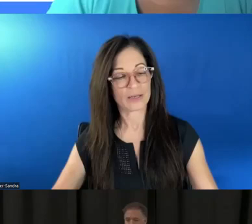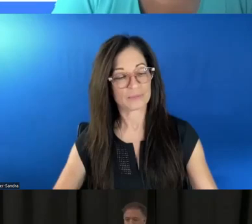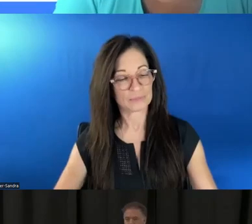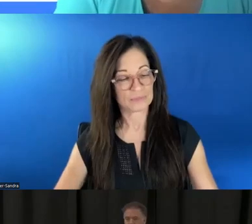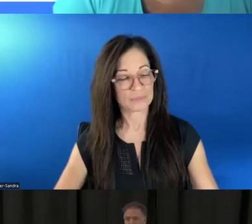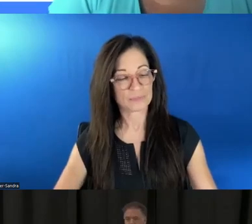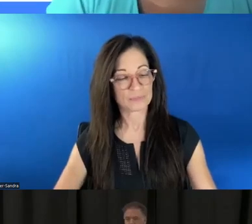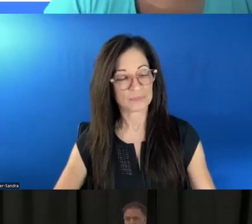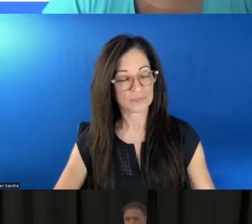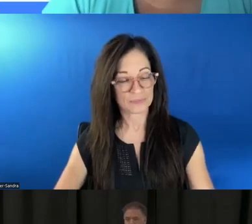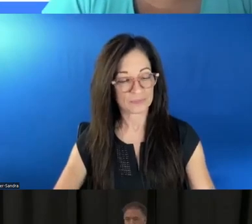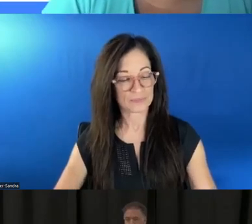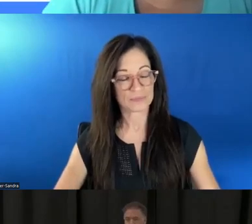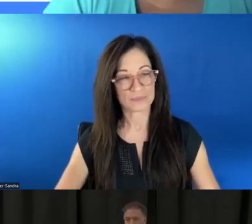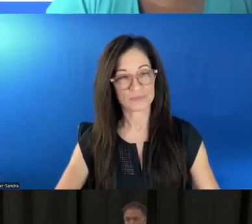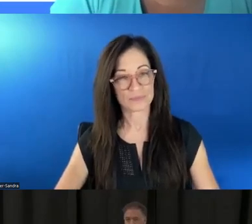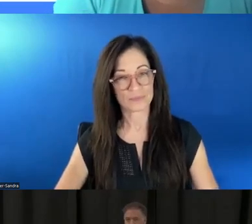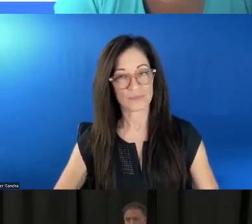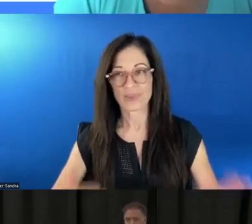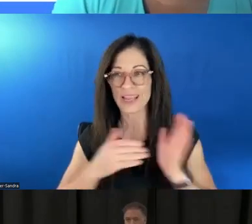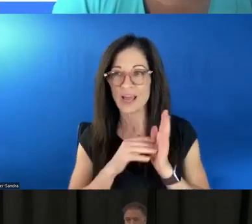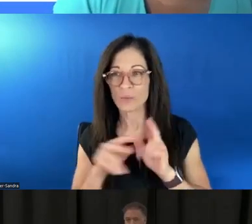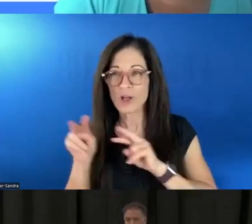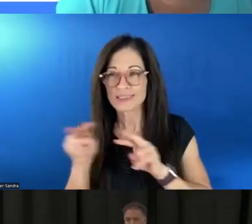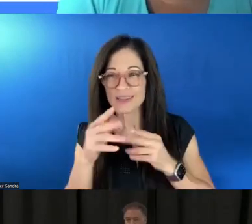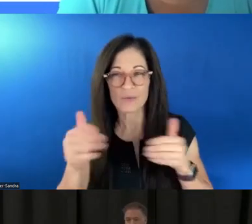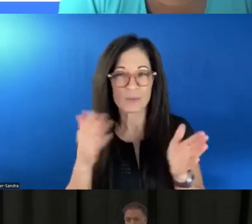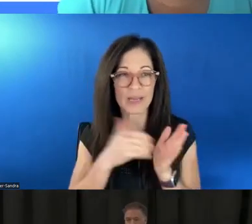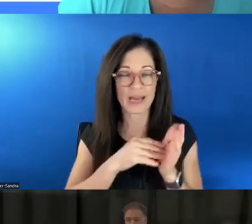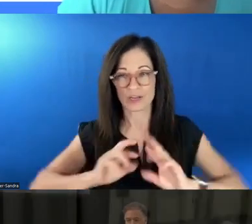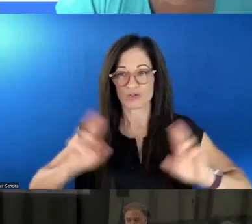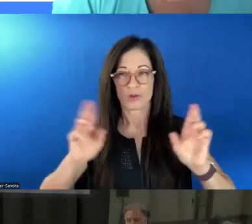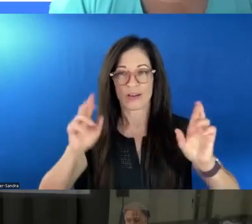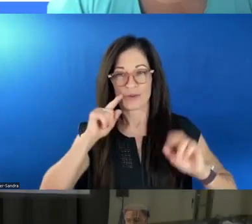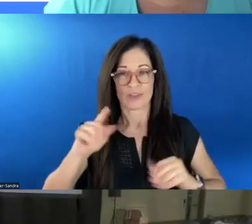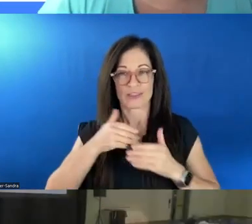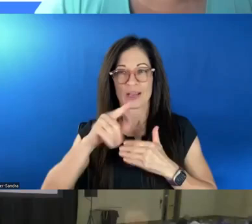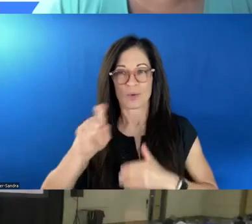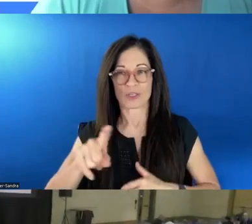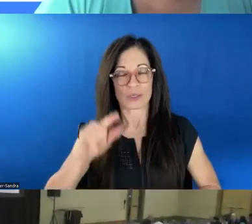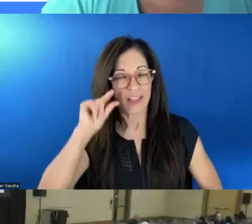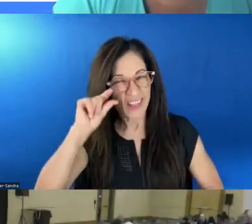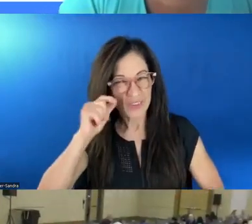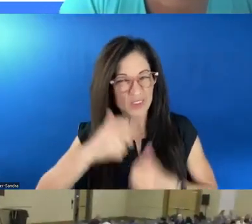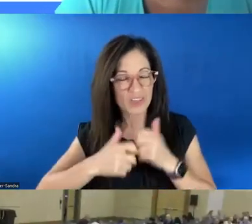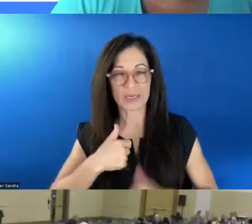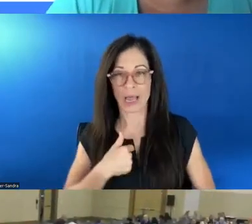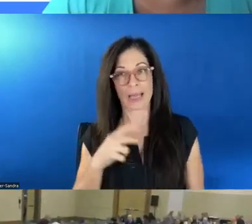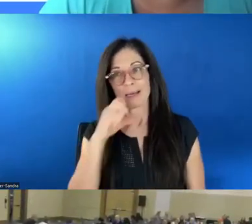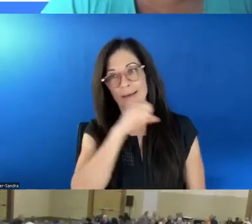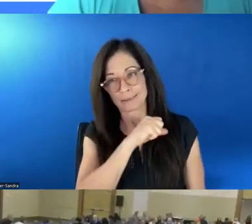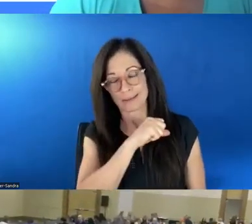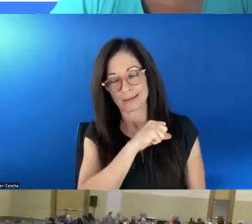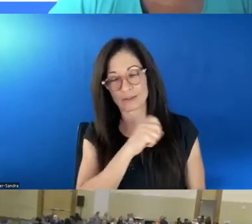Awesome. Well, we'll take a look at the room again and tee you up for this question. It's a little tricky. I actually missed this one. So